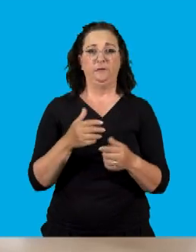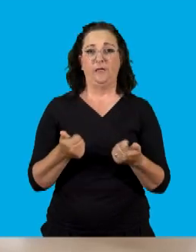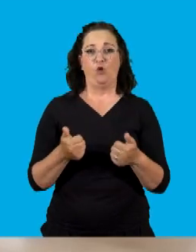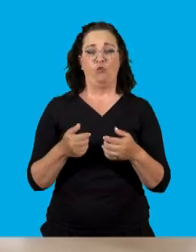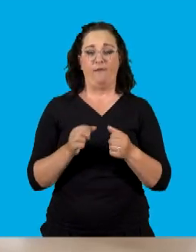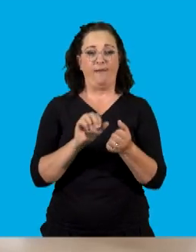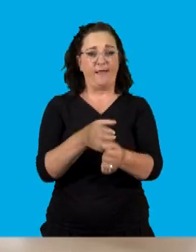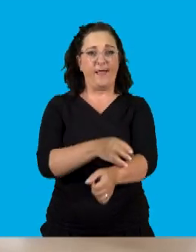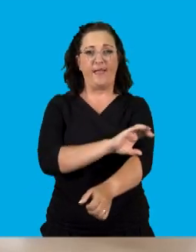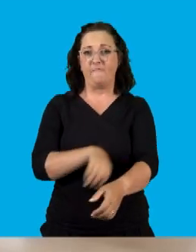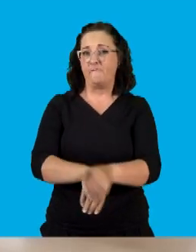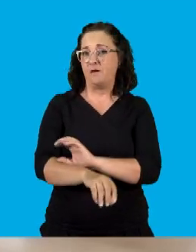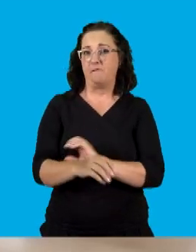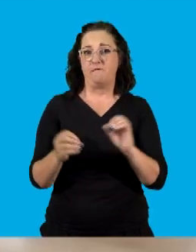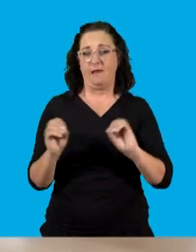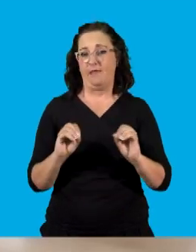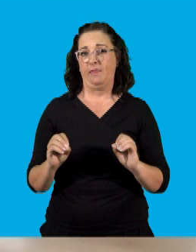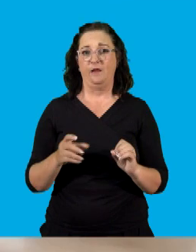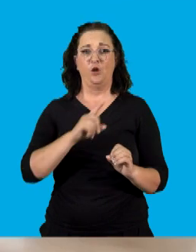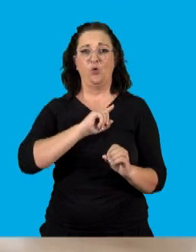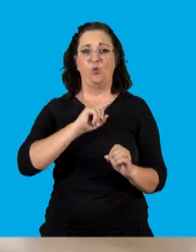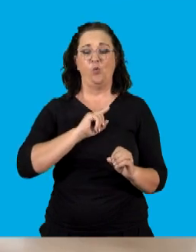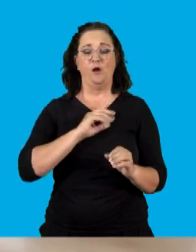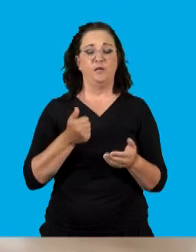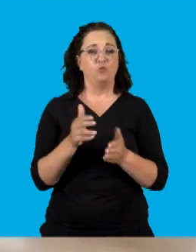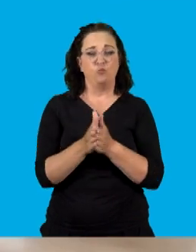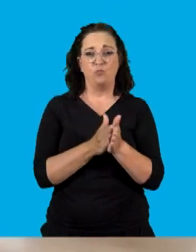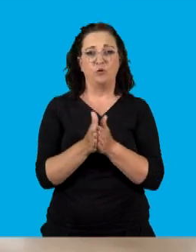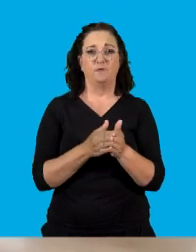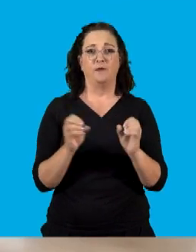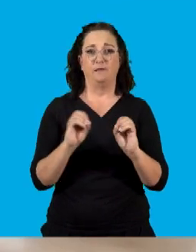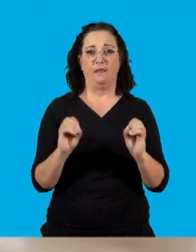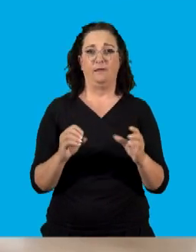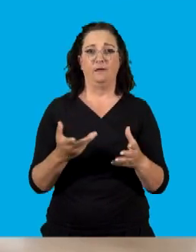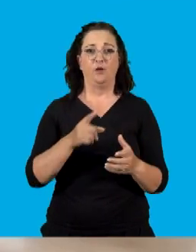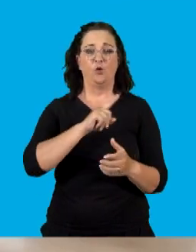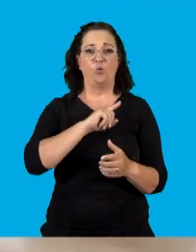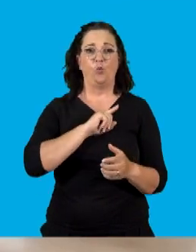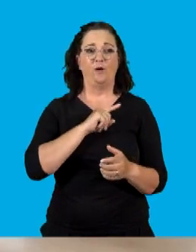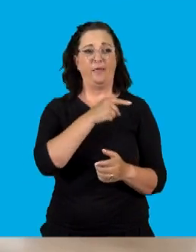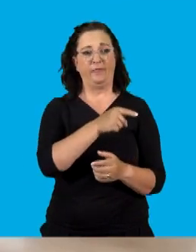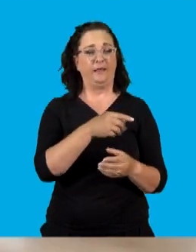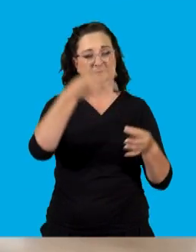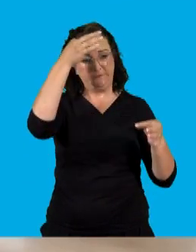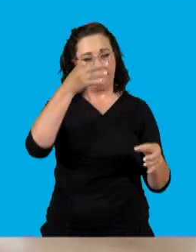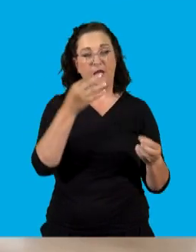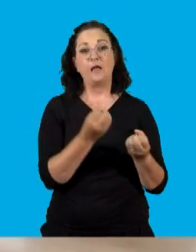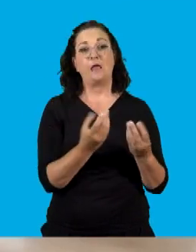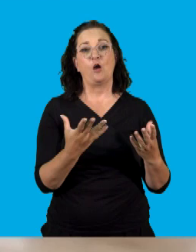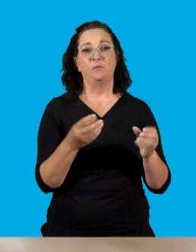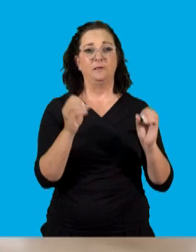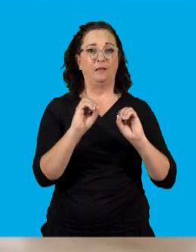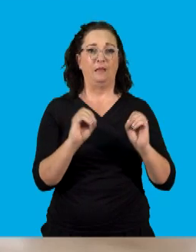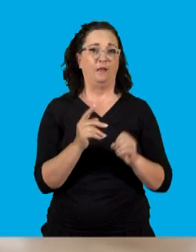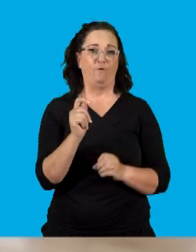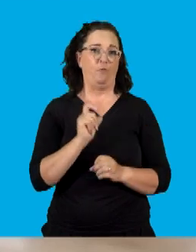the company becomes a success. So it ends up demotivating the directors, since they are not the ones who decide how